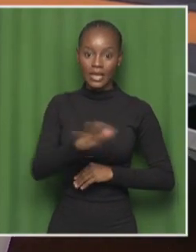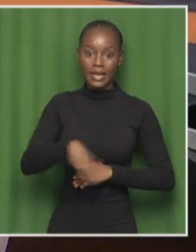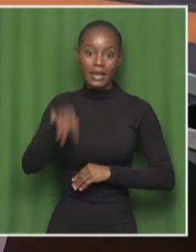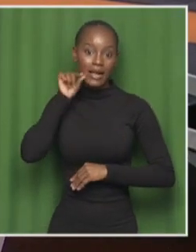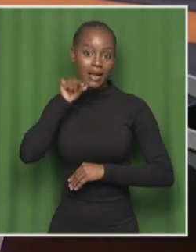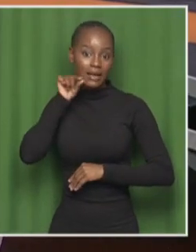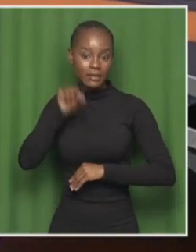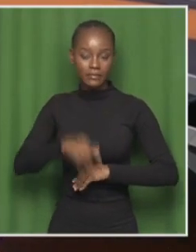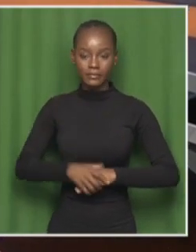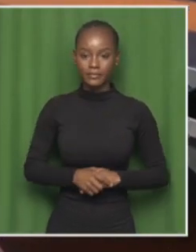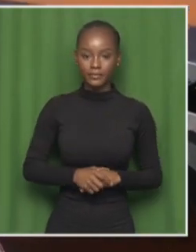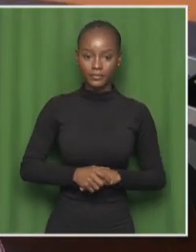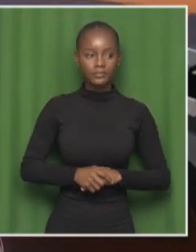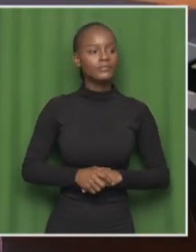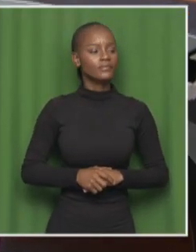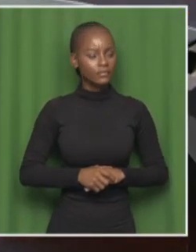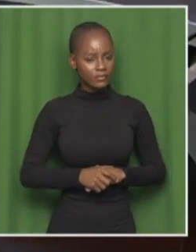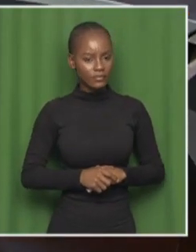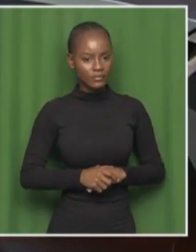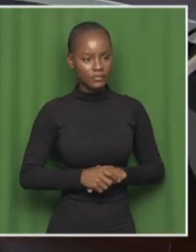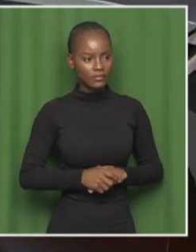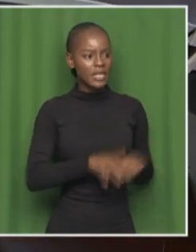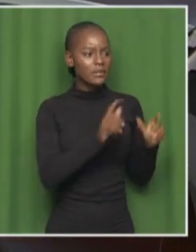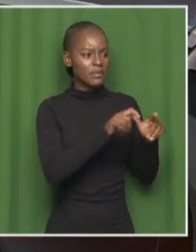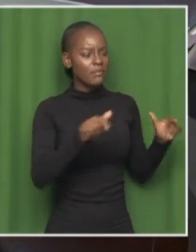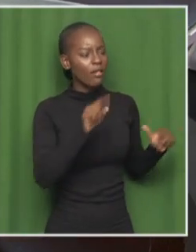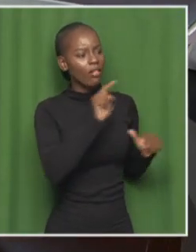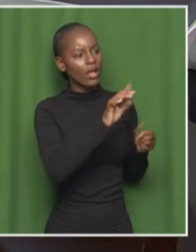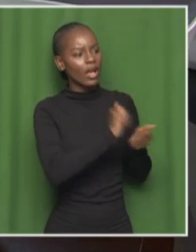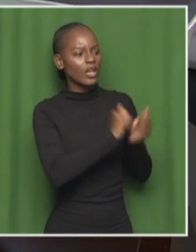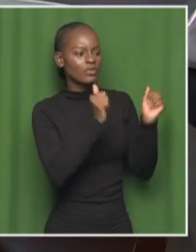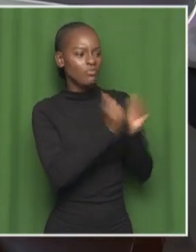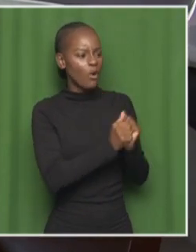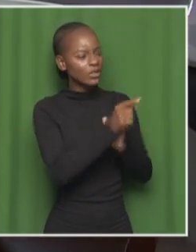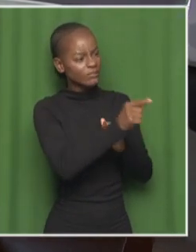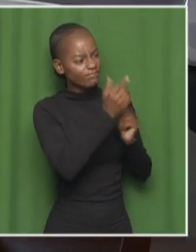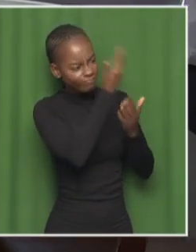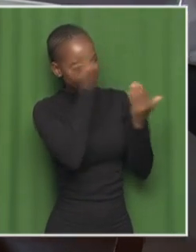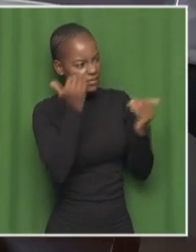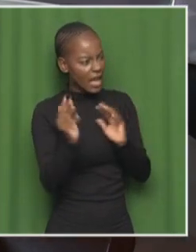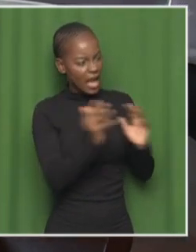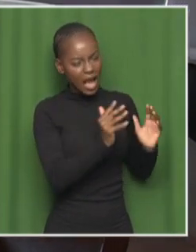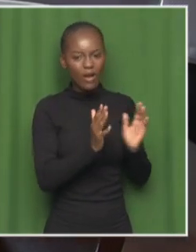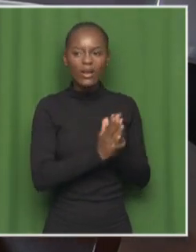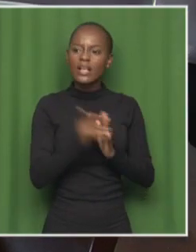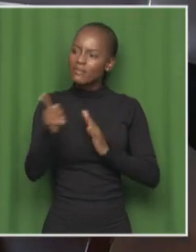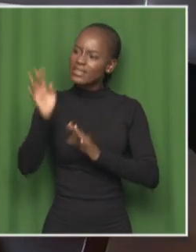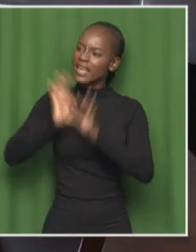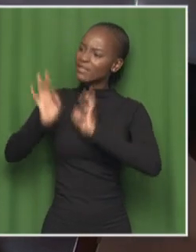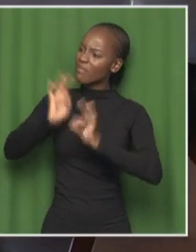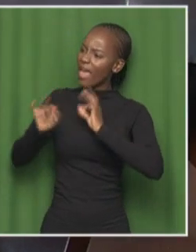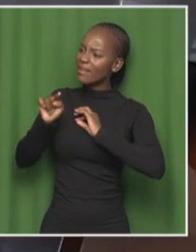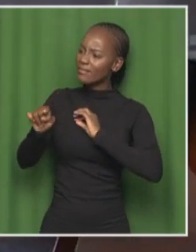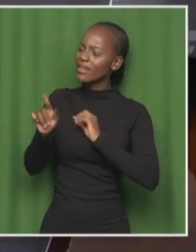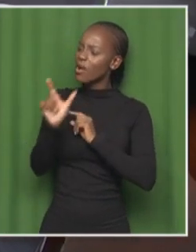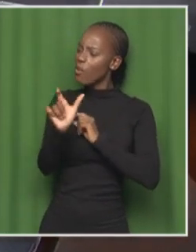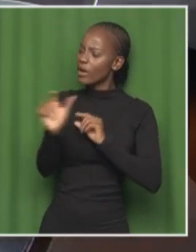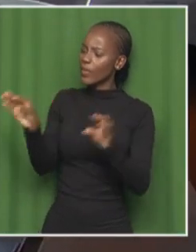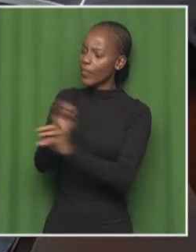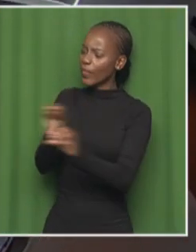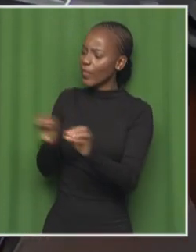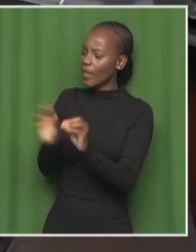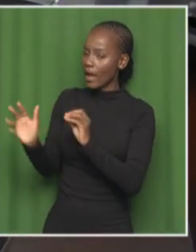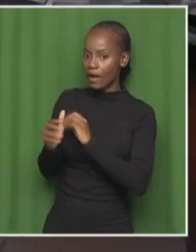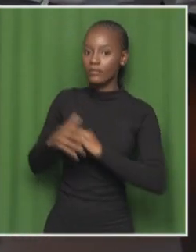not so privy to this sport, how would you describe demonstration sport? What is a demonstration sport? It means that it's a new sport that's